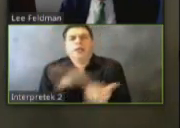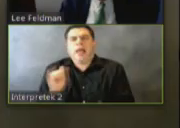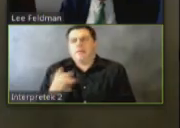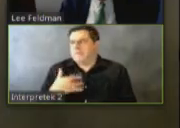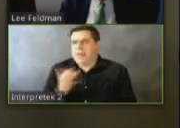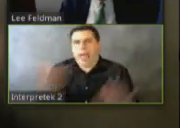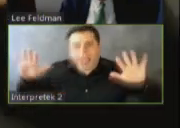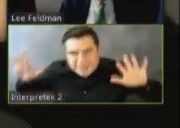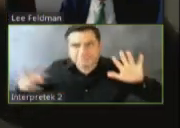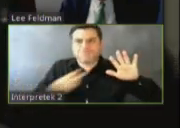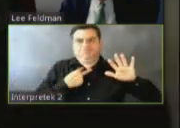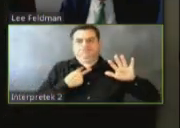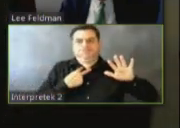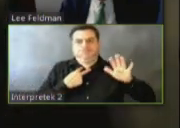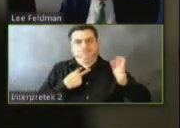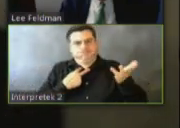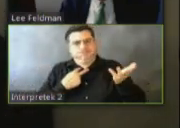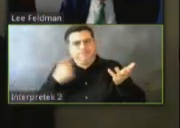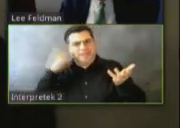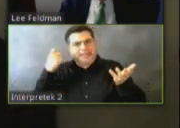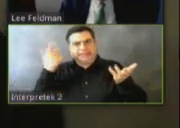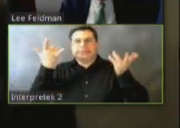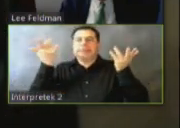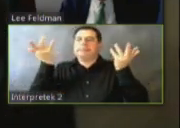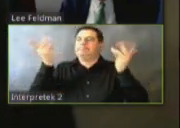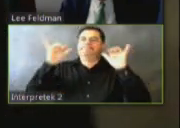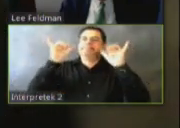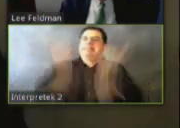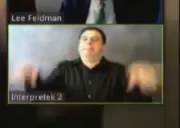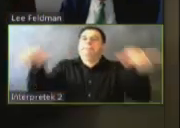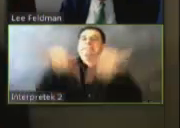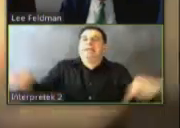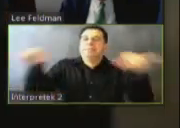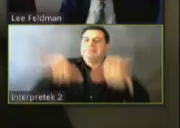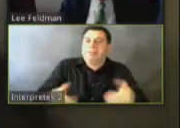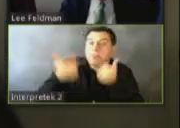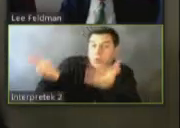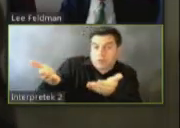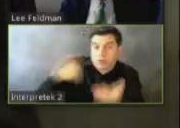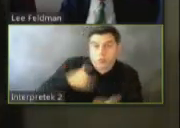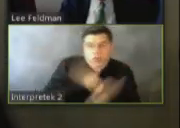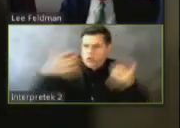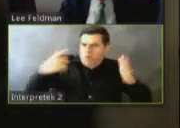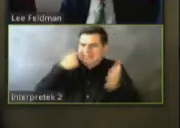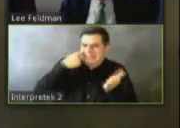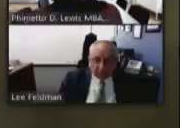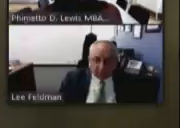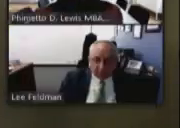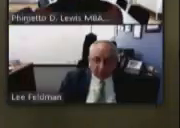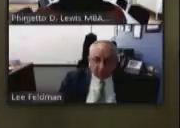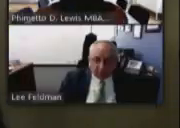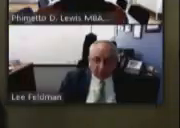hearing repetitive recommendations on things that we've already discussed and we're actively working